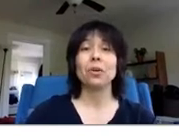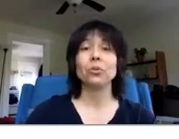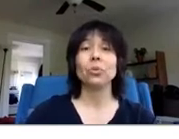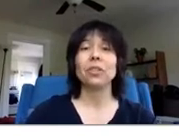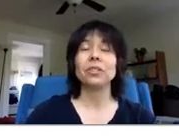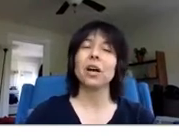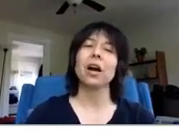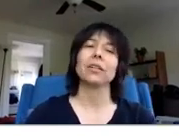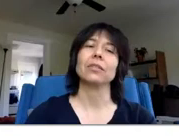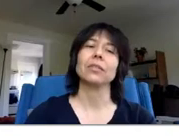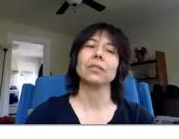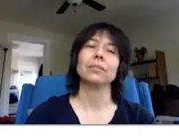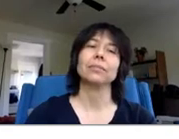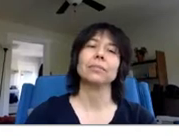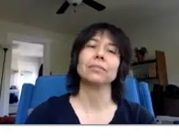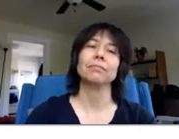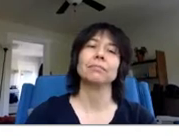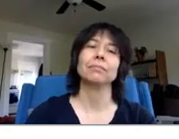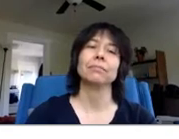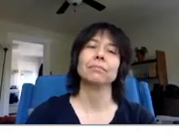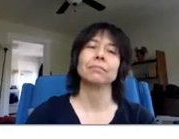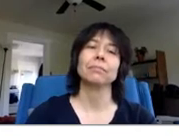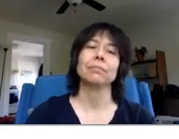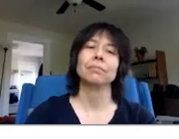What goes with socks?